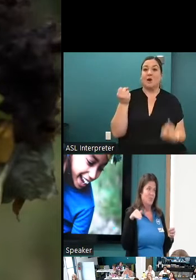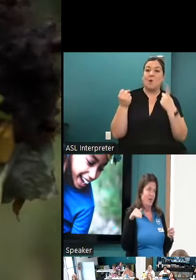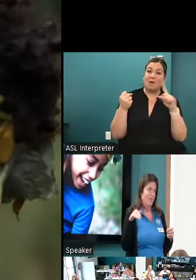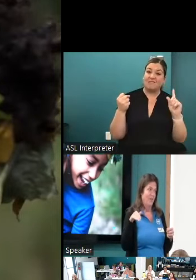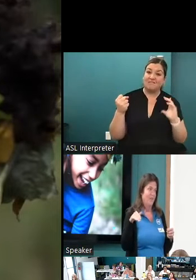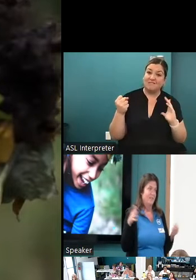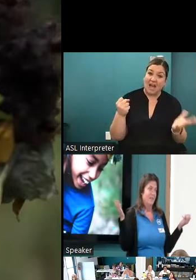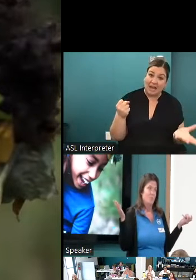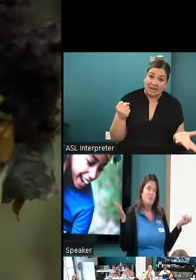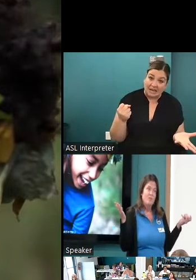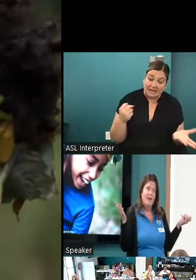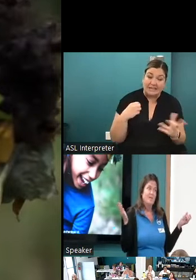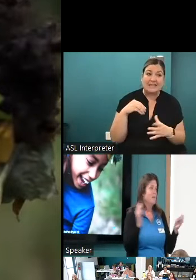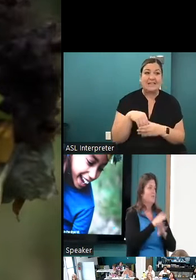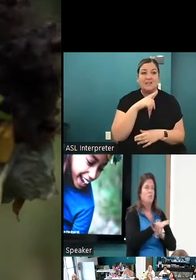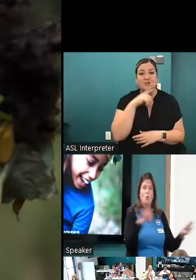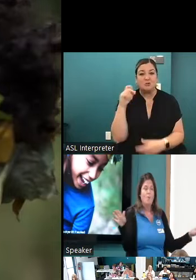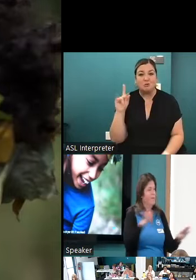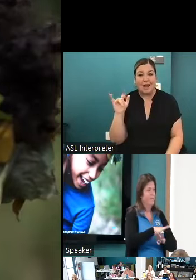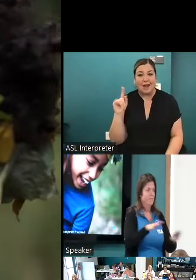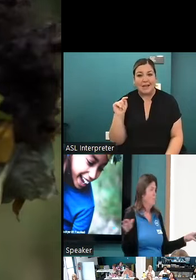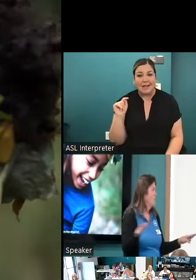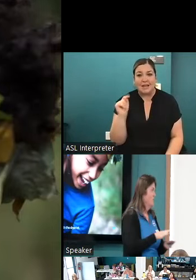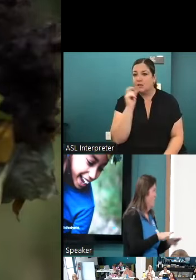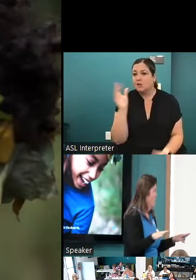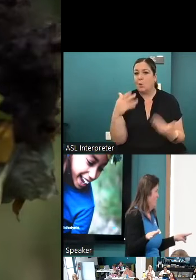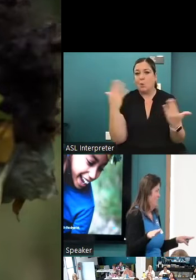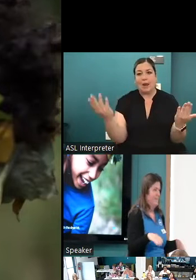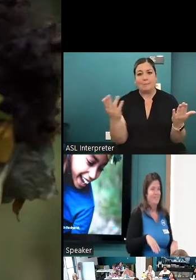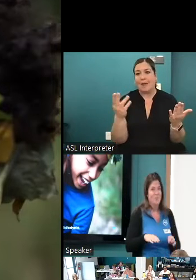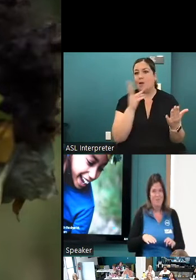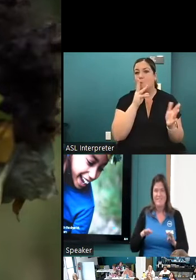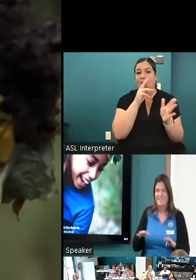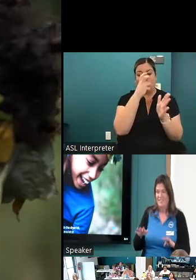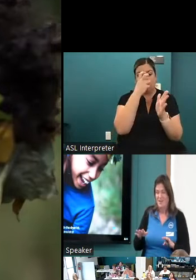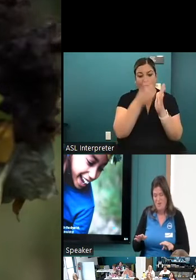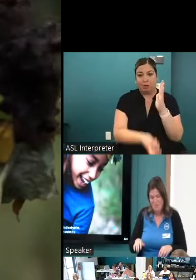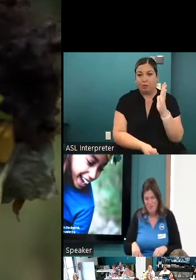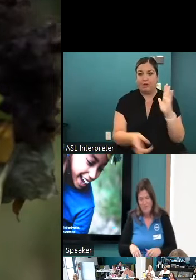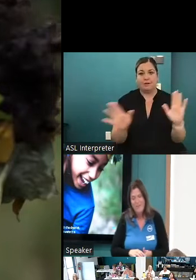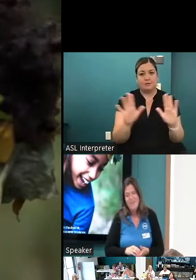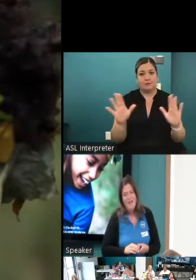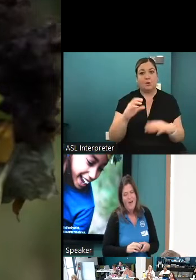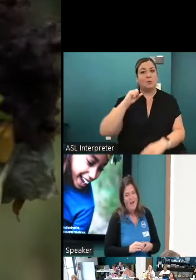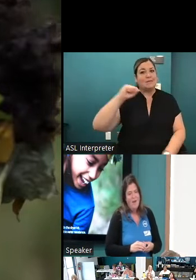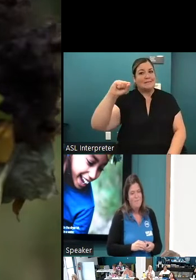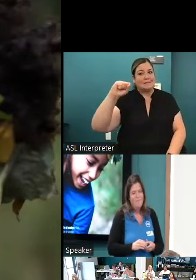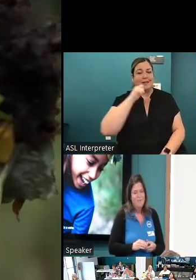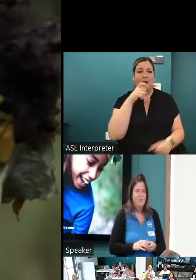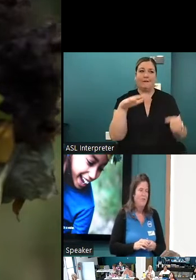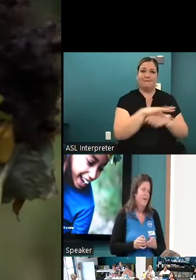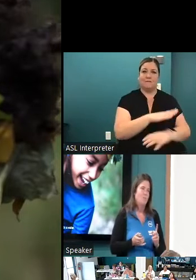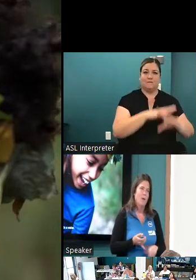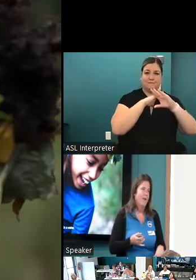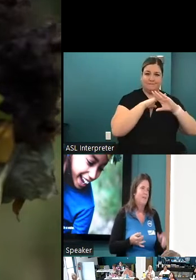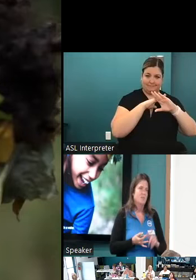put it in the dryer kit. It worked fine. Don't recommend submerging it in water. It is water resistant, not waterproof.